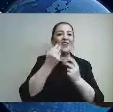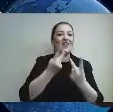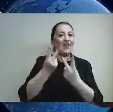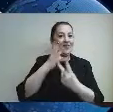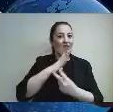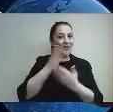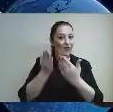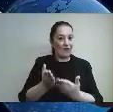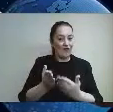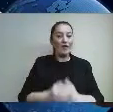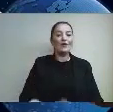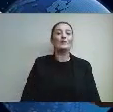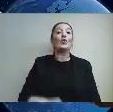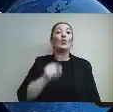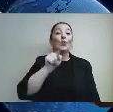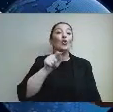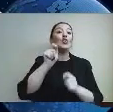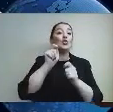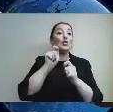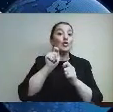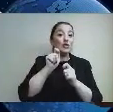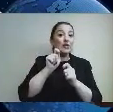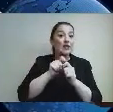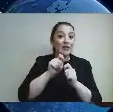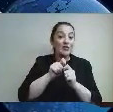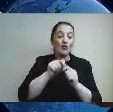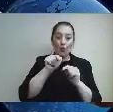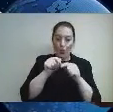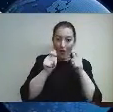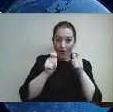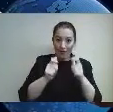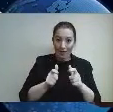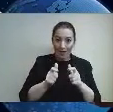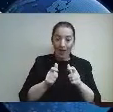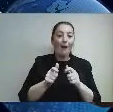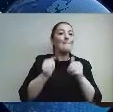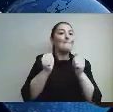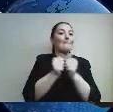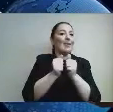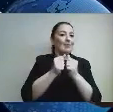The social entrepreneurs with whom we're going to have this conversation now,